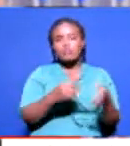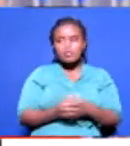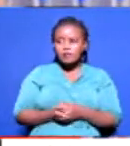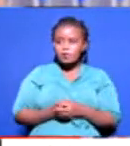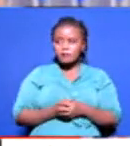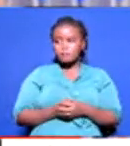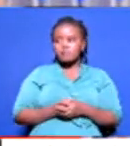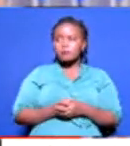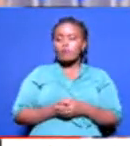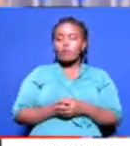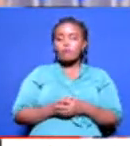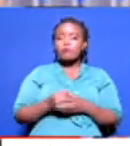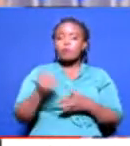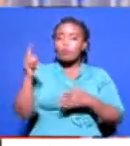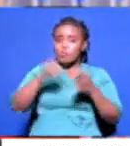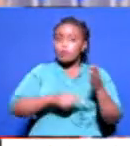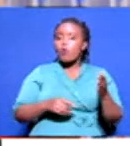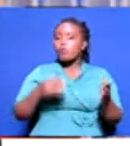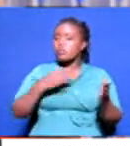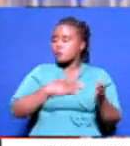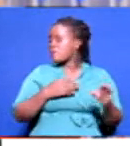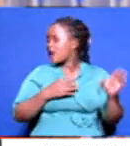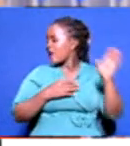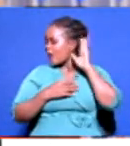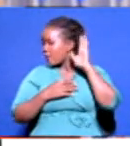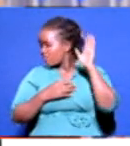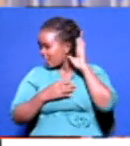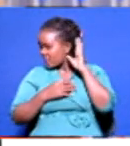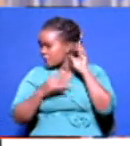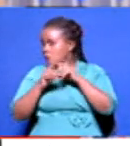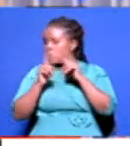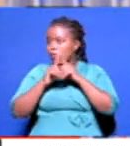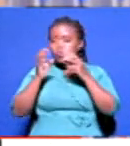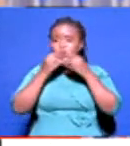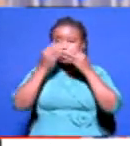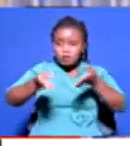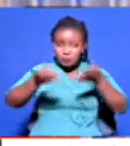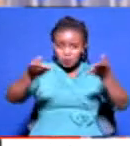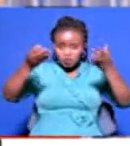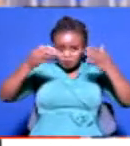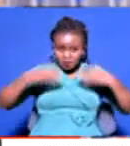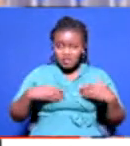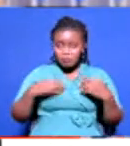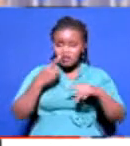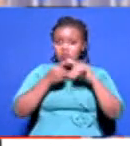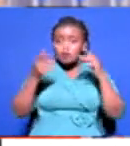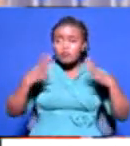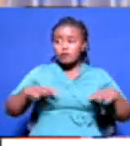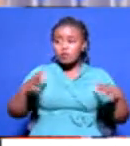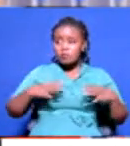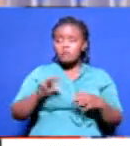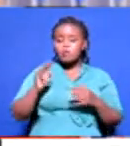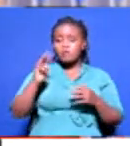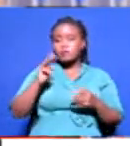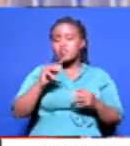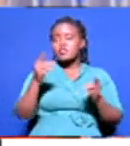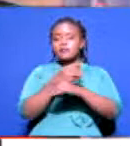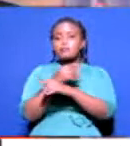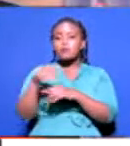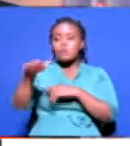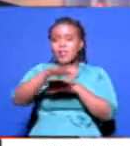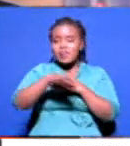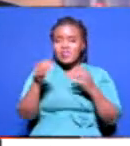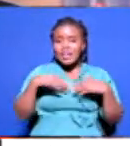things I have heard and collected from people in that county are not spoken anywhere in this